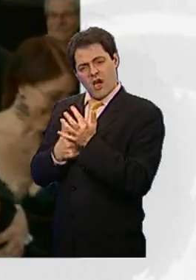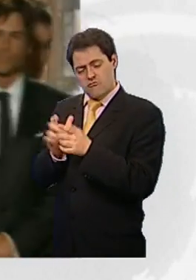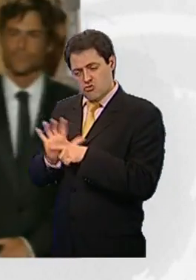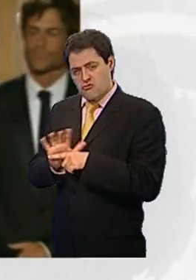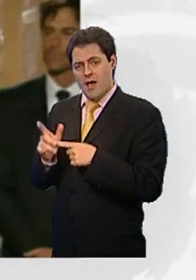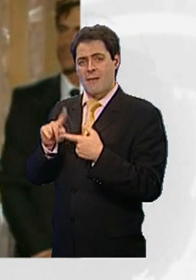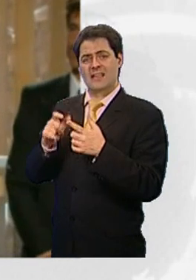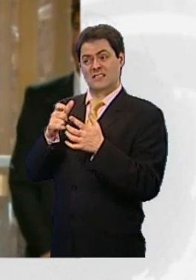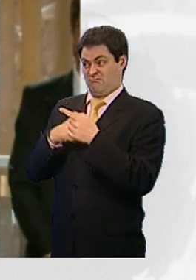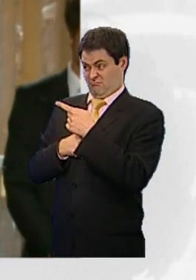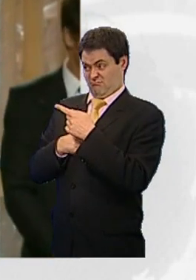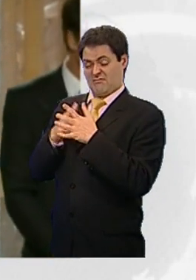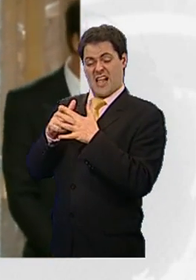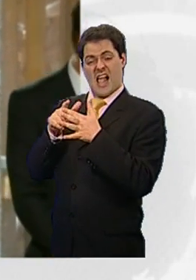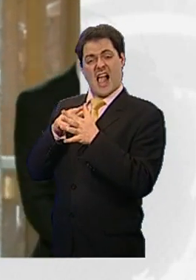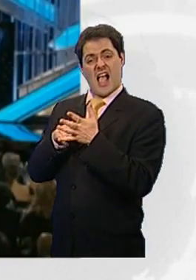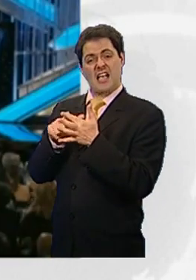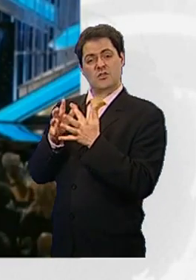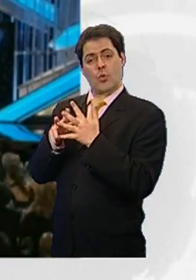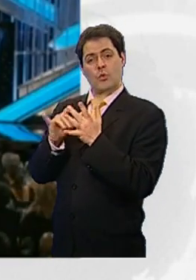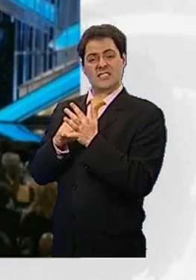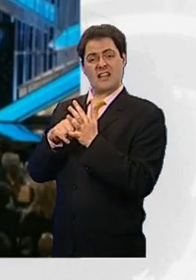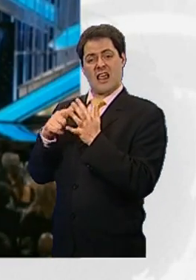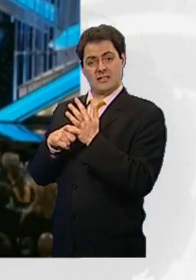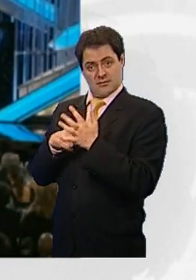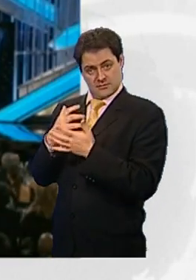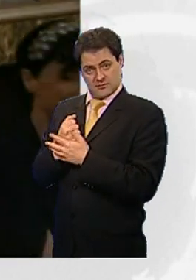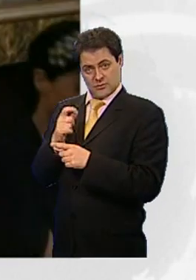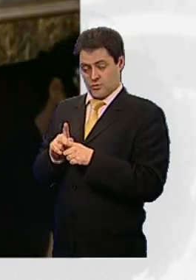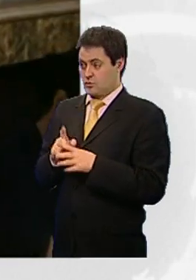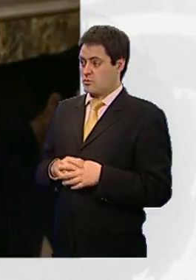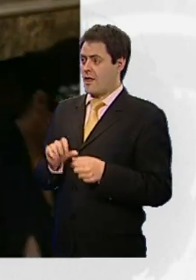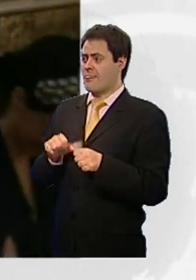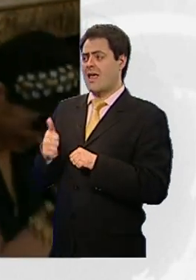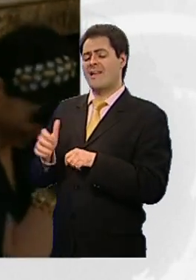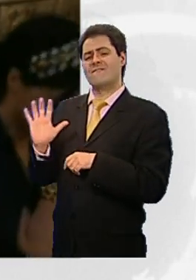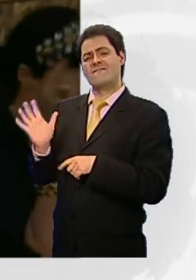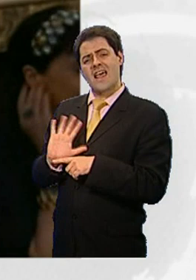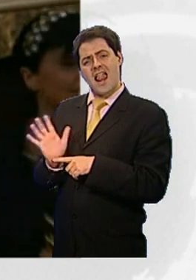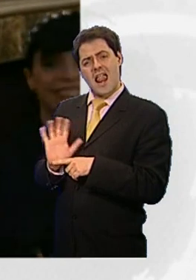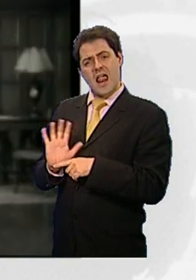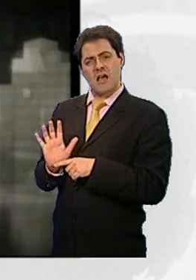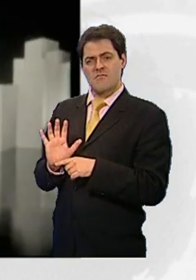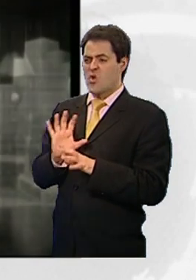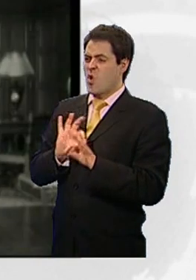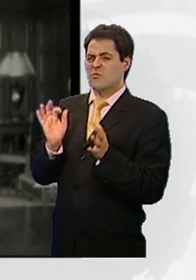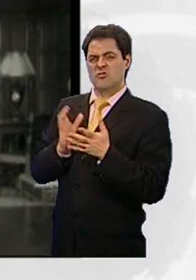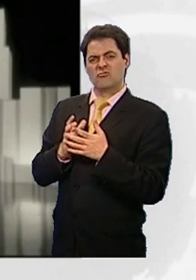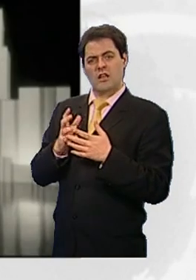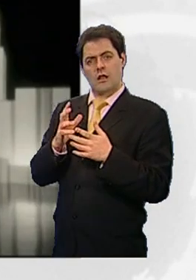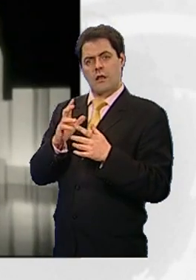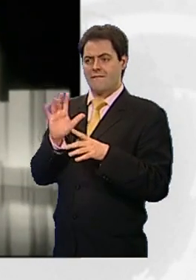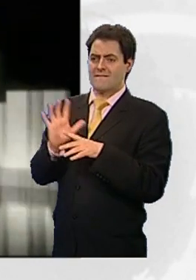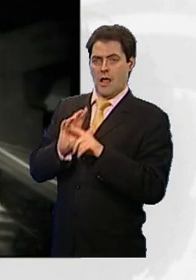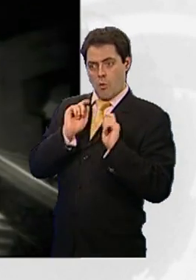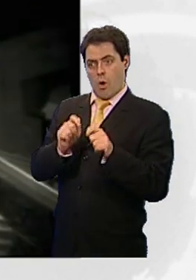Kate Winslet followed. Thank you very much. A good start for British talent. In the film category, there was no real runaway